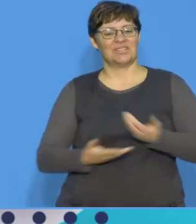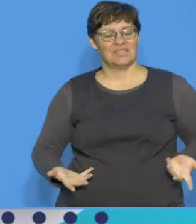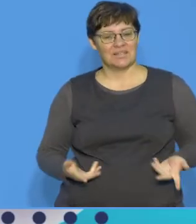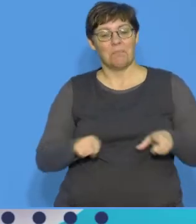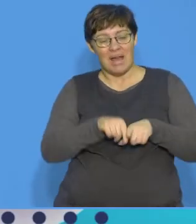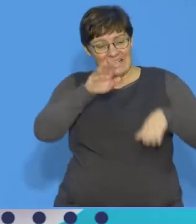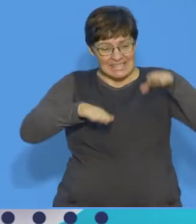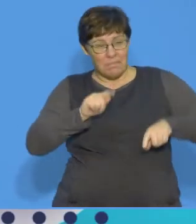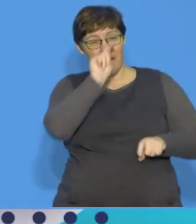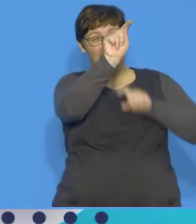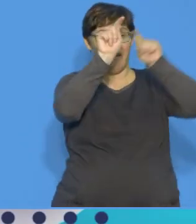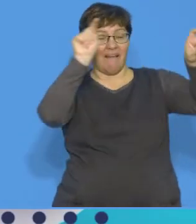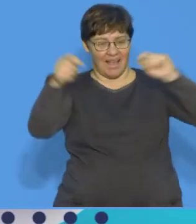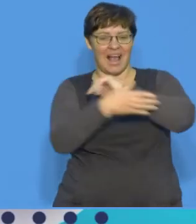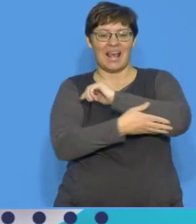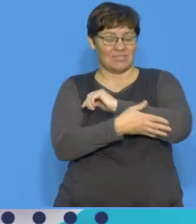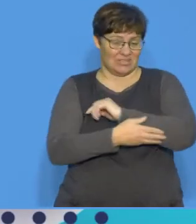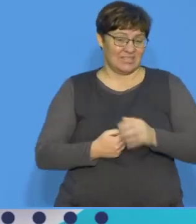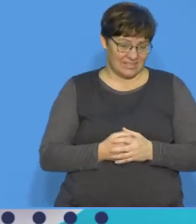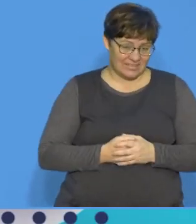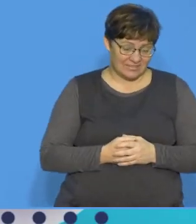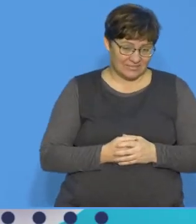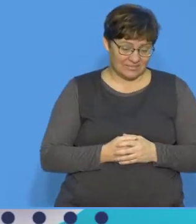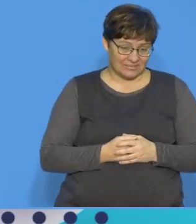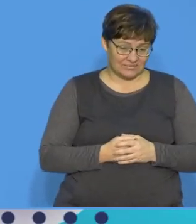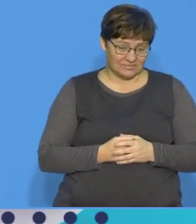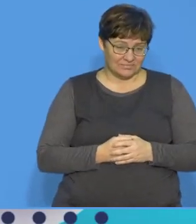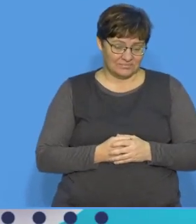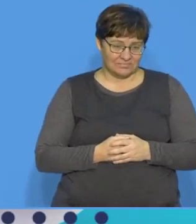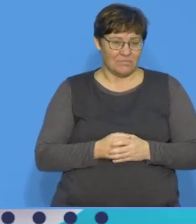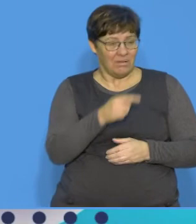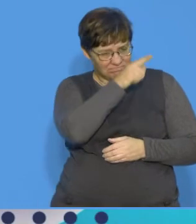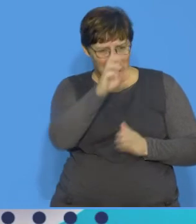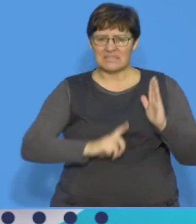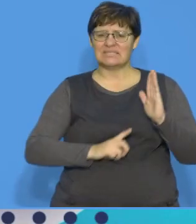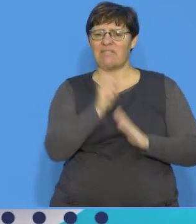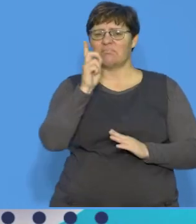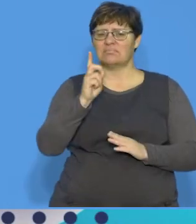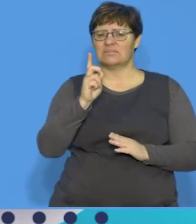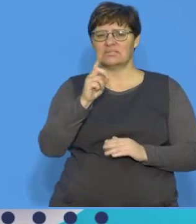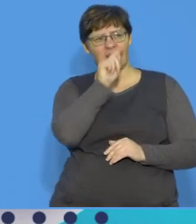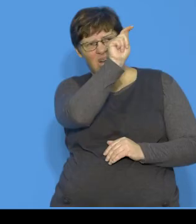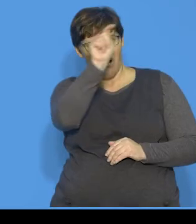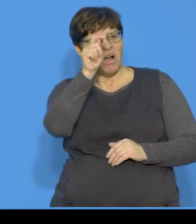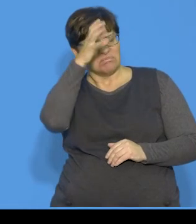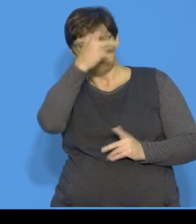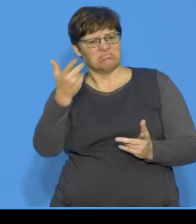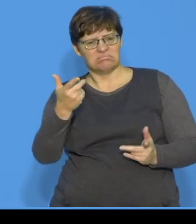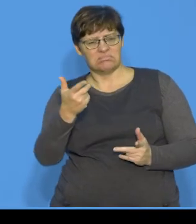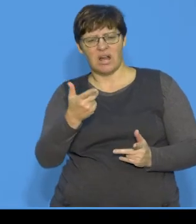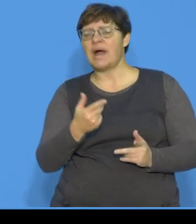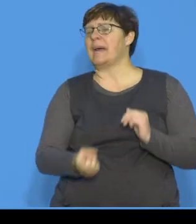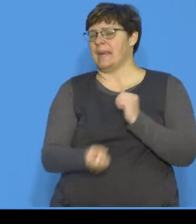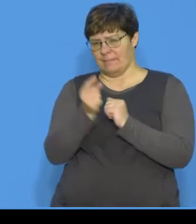similar patterns in so many other developing countries as well. And that